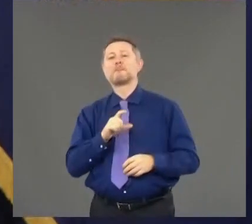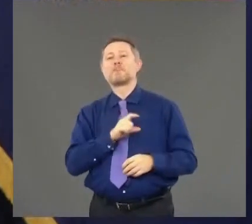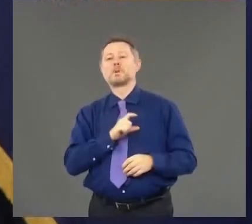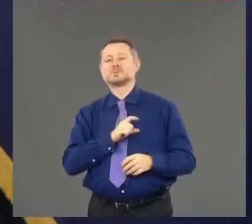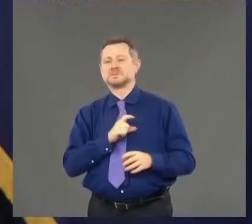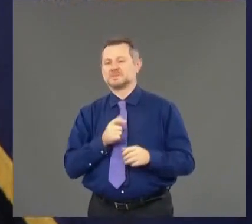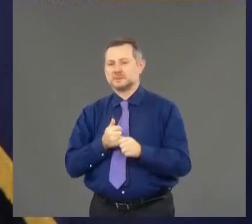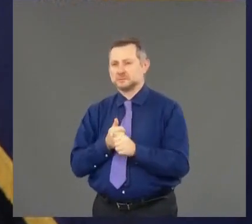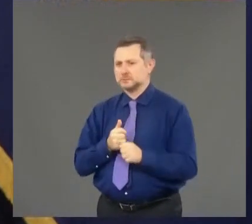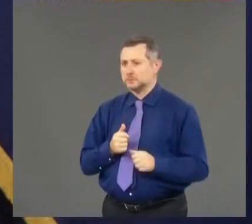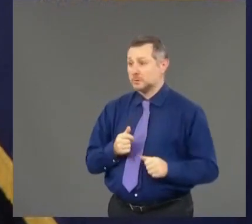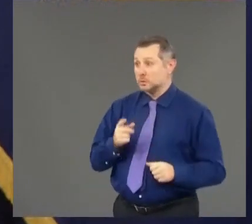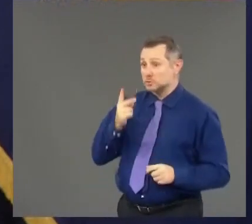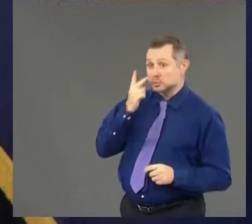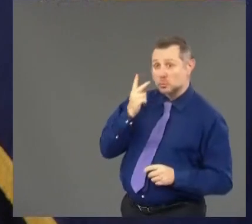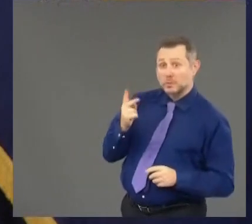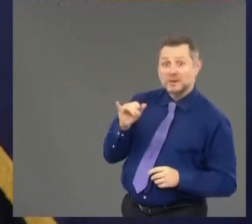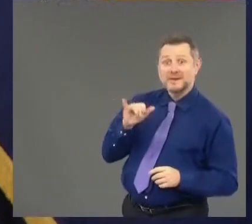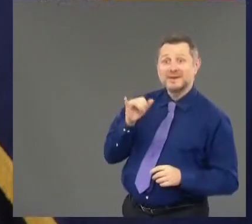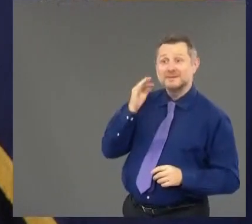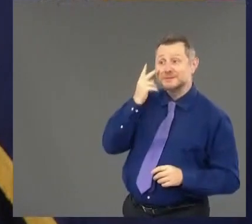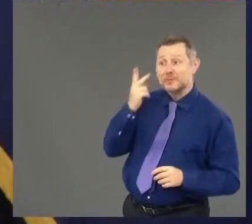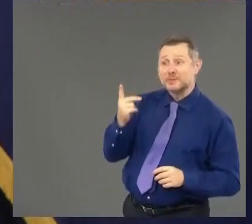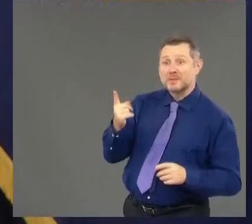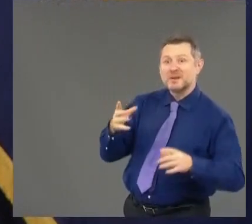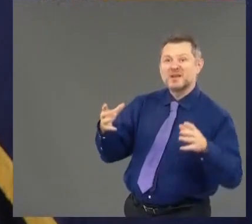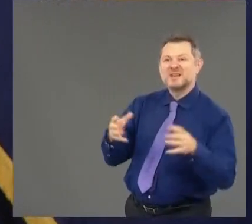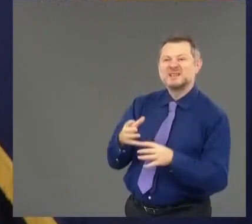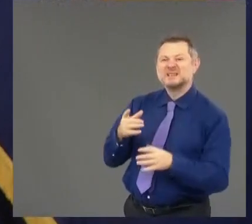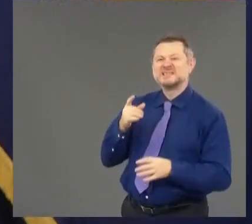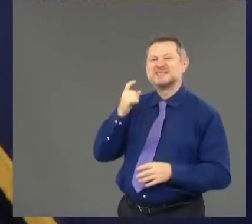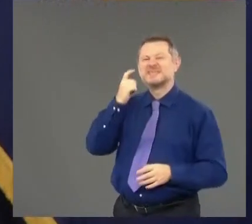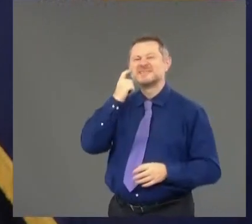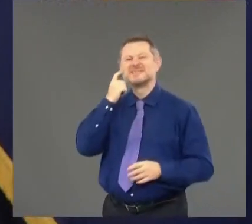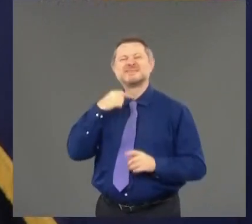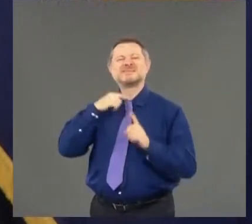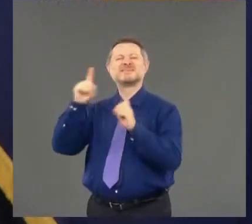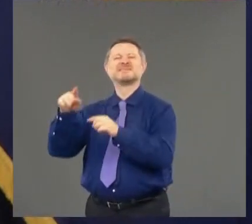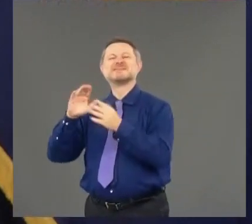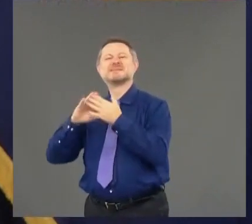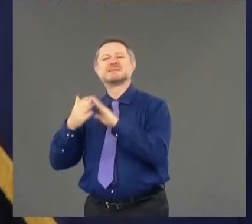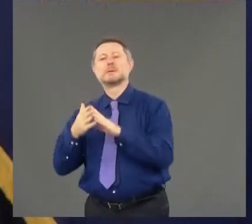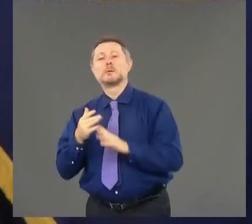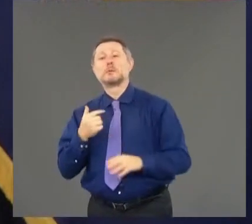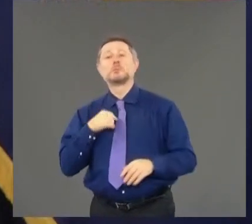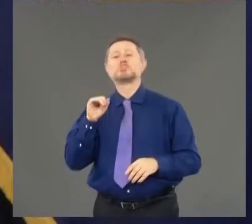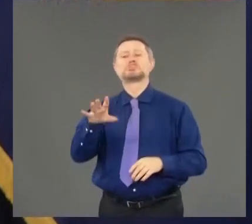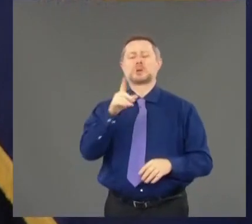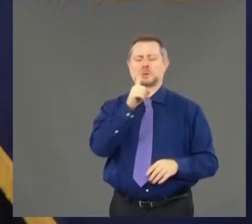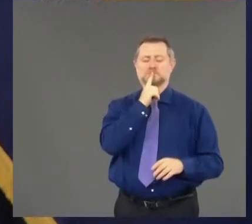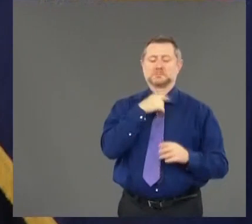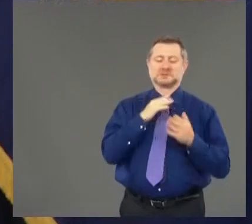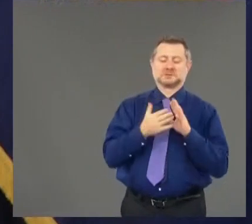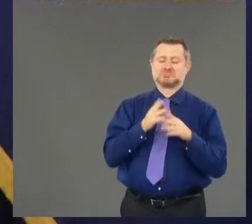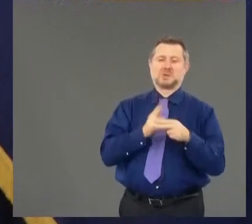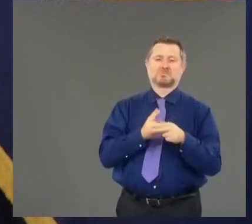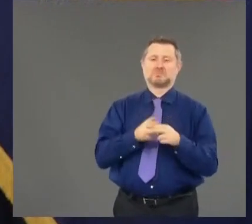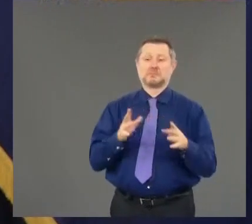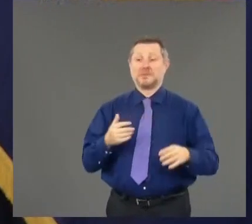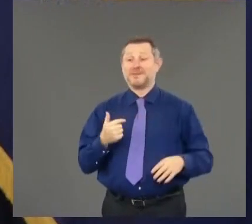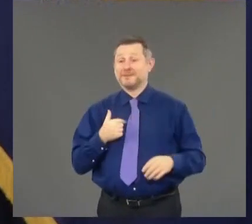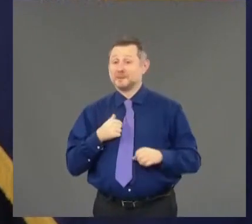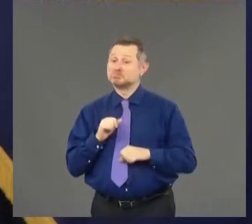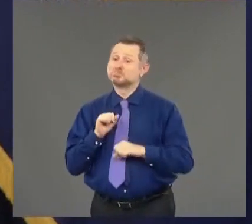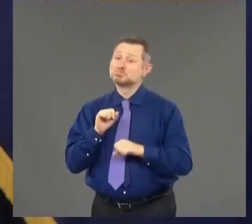You see a congregation, I was in another city that will be nameless, but I was stopped at a light and I'm looking out the window, and